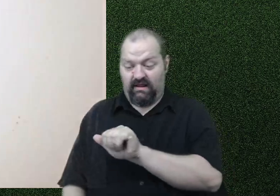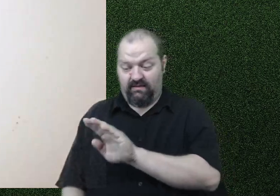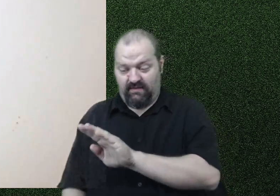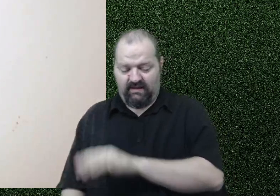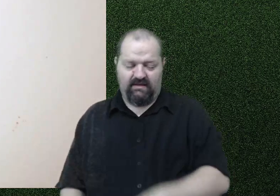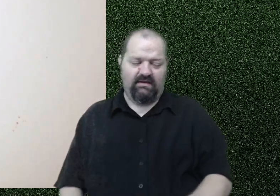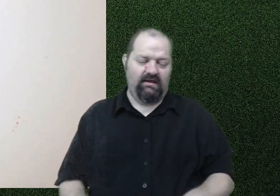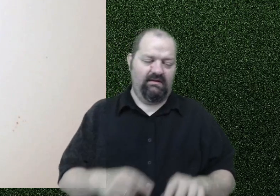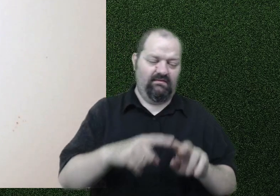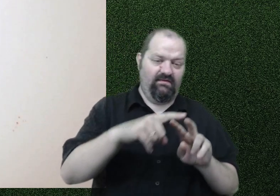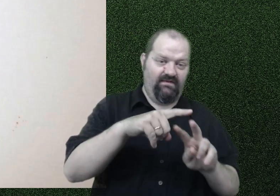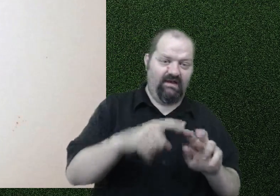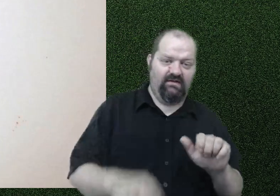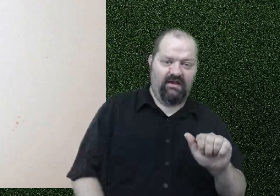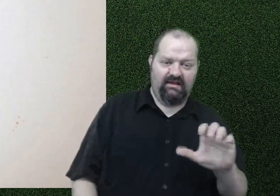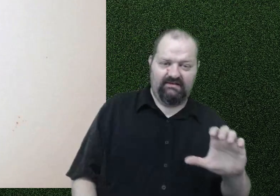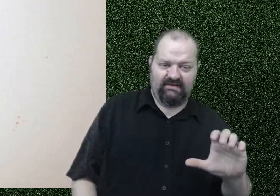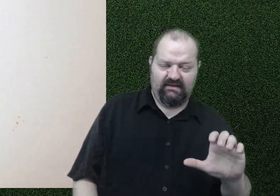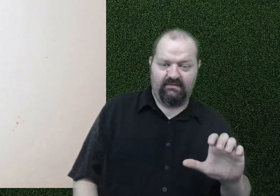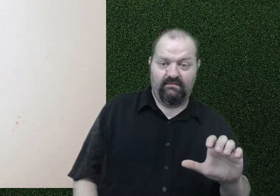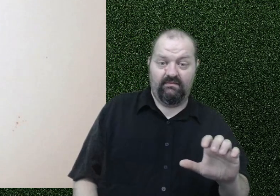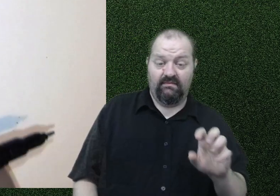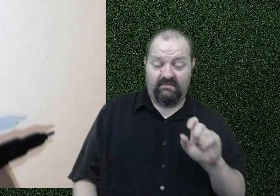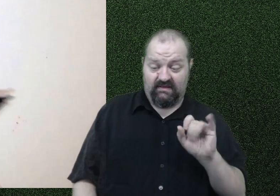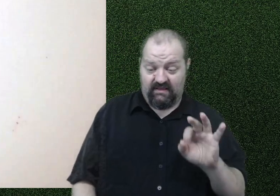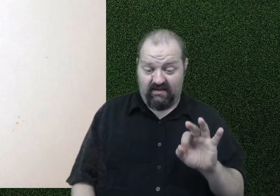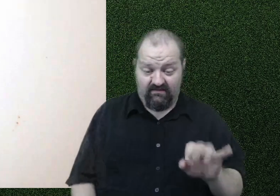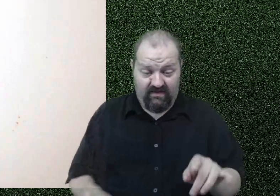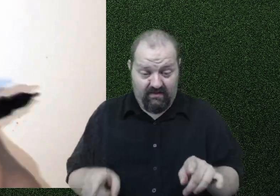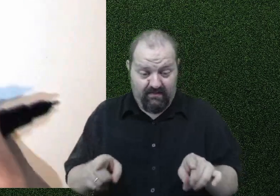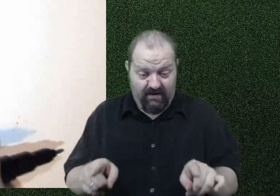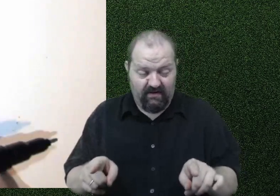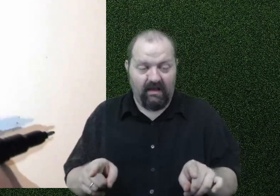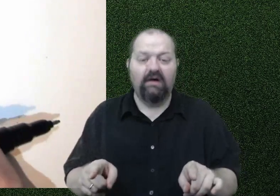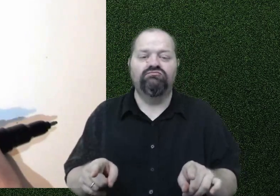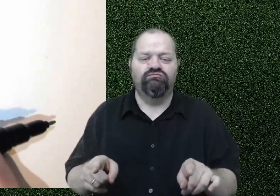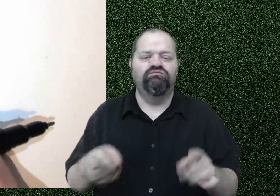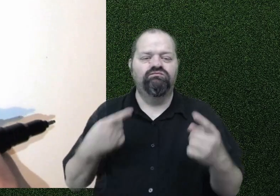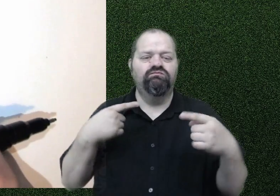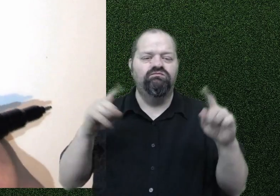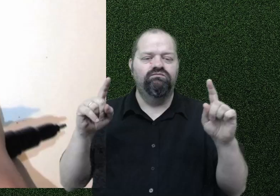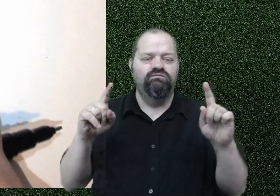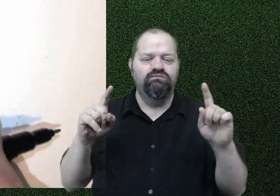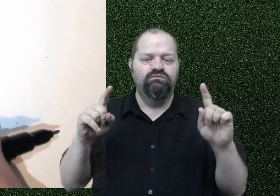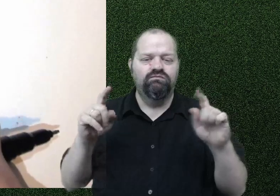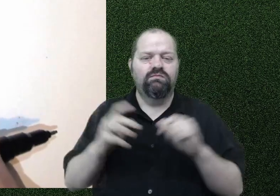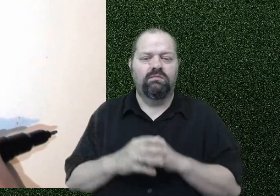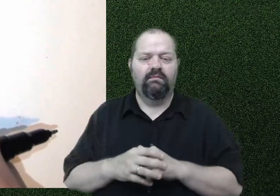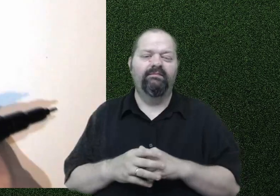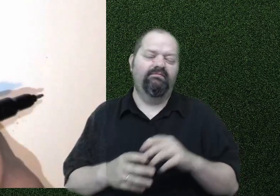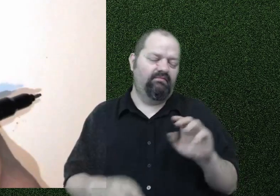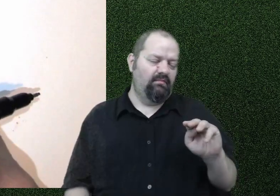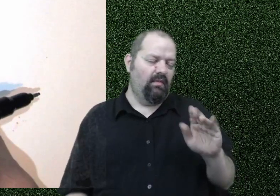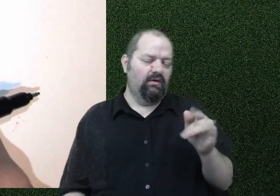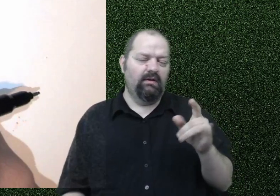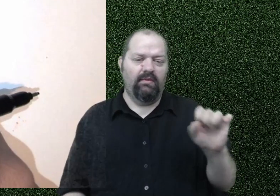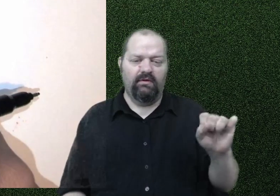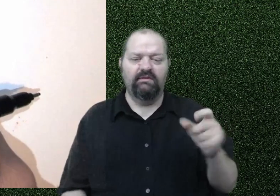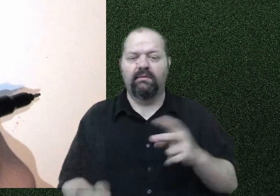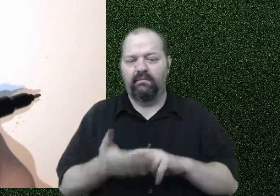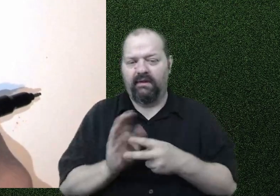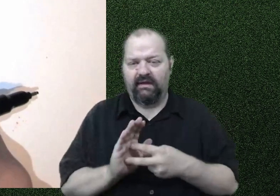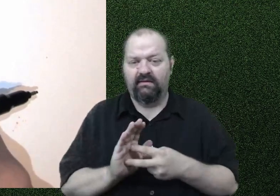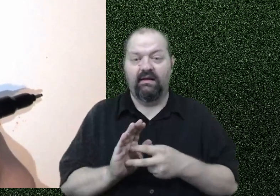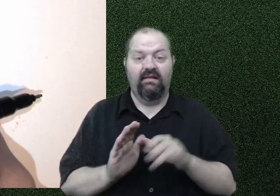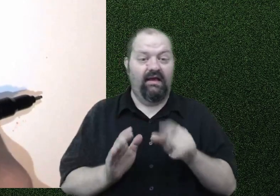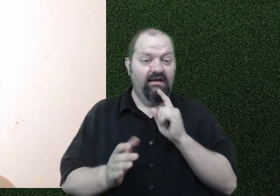and the vector AC. And then if they're parallel to each other, or if they're multiples of each other, then we know that this